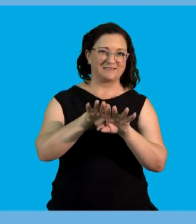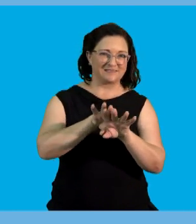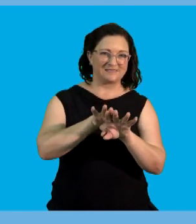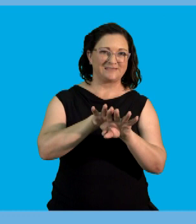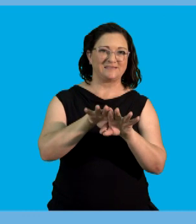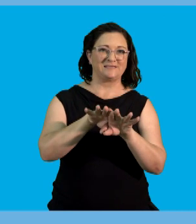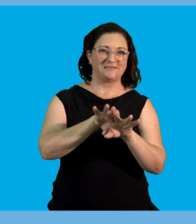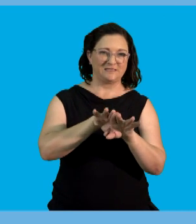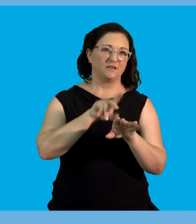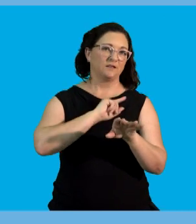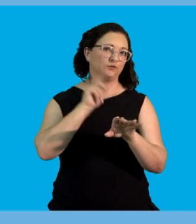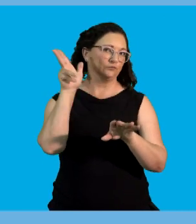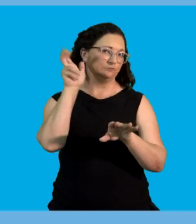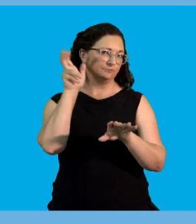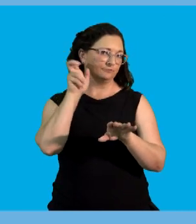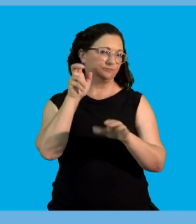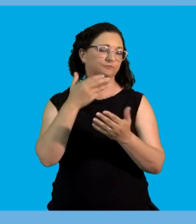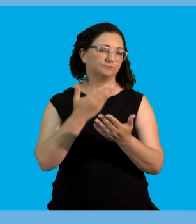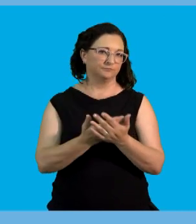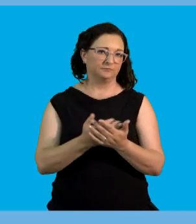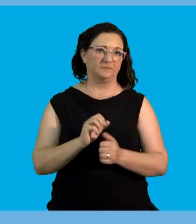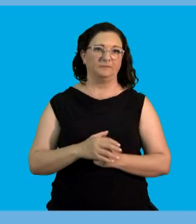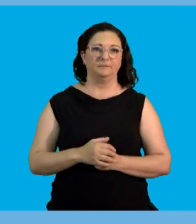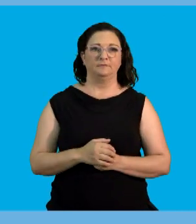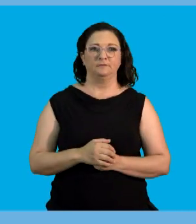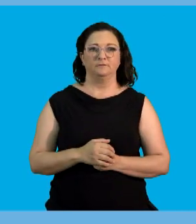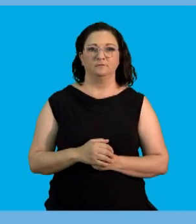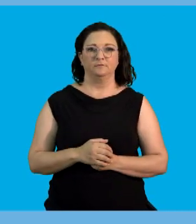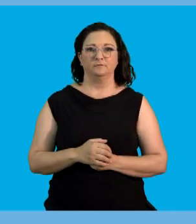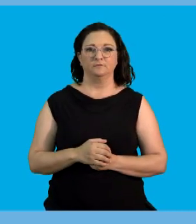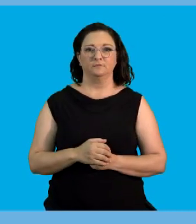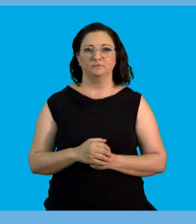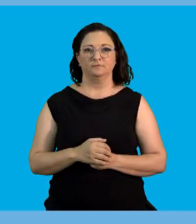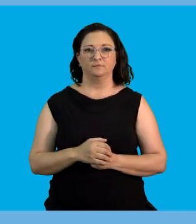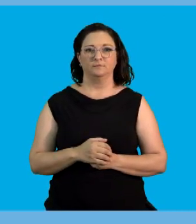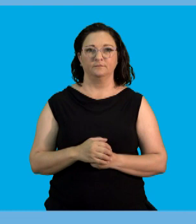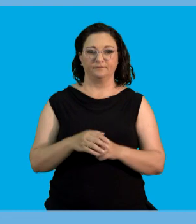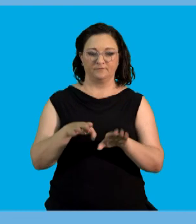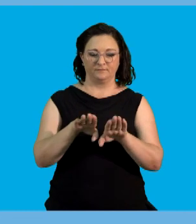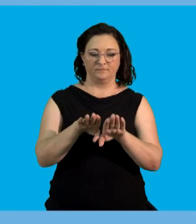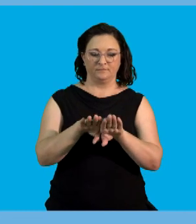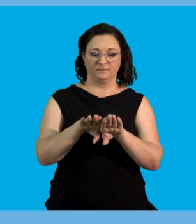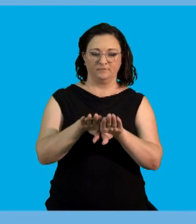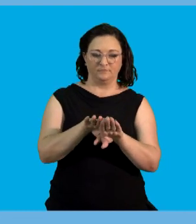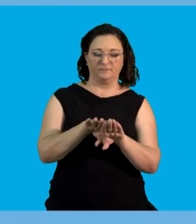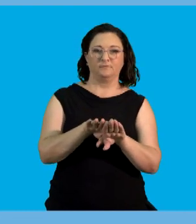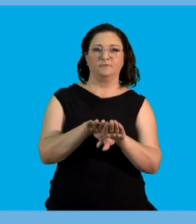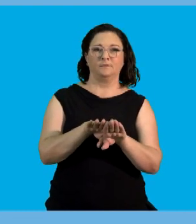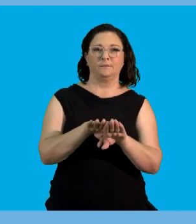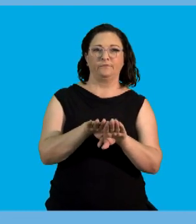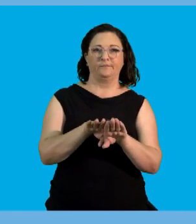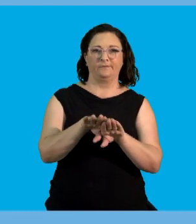metal causes the creaky groaning noise. So as those particles, or as those roof panels are scraping on the